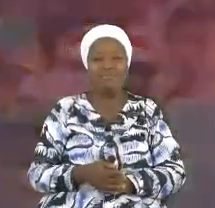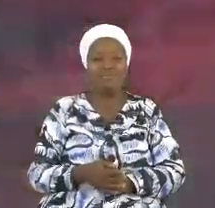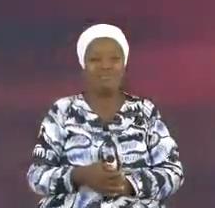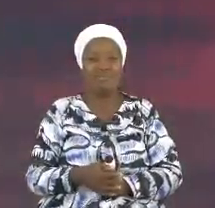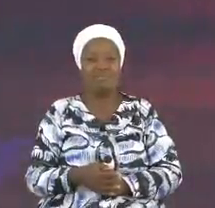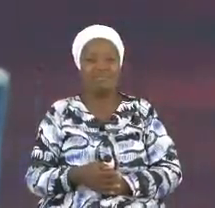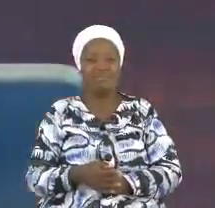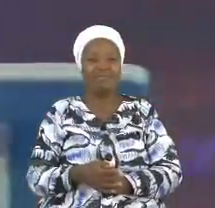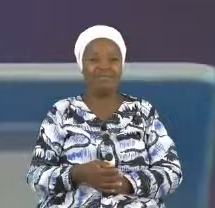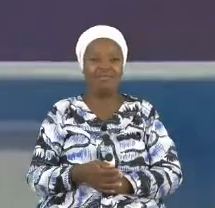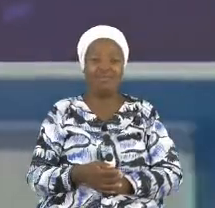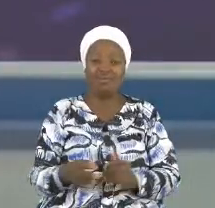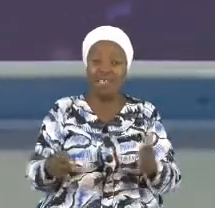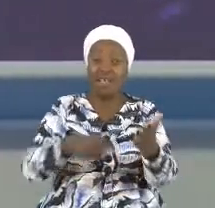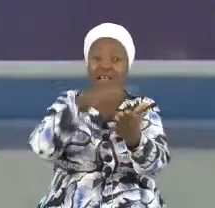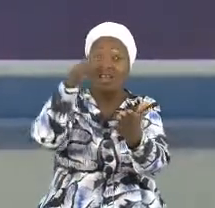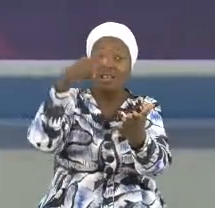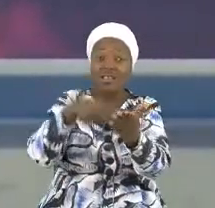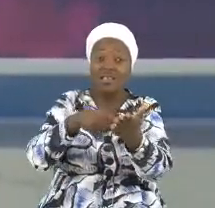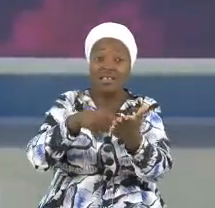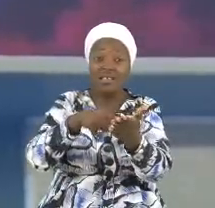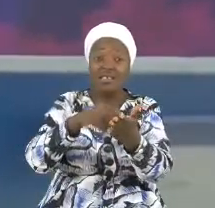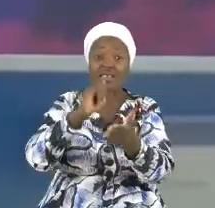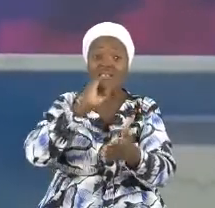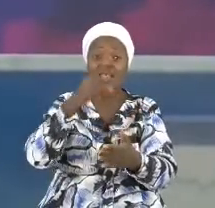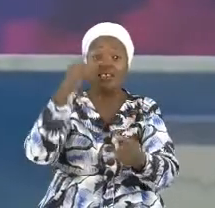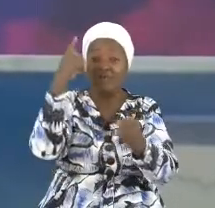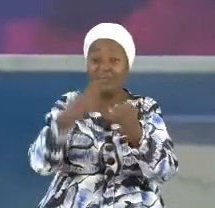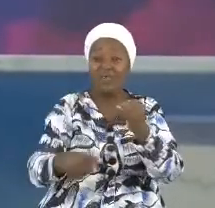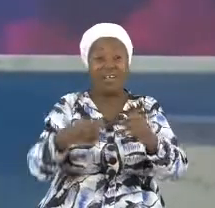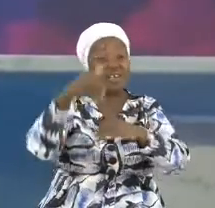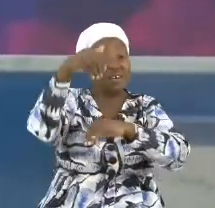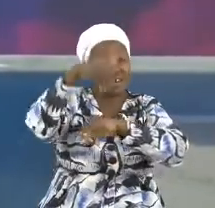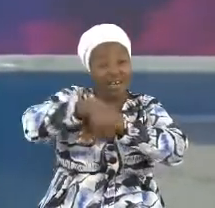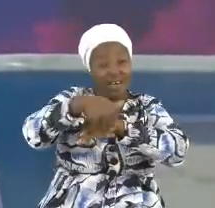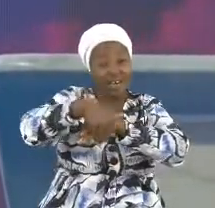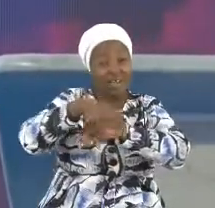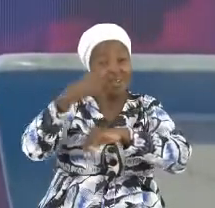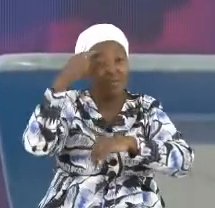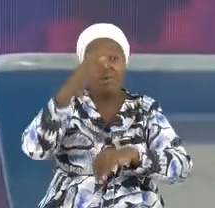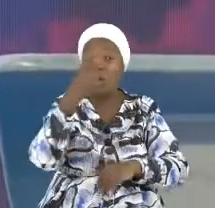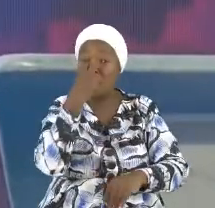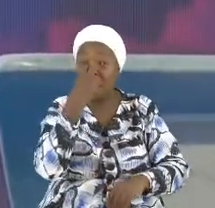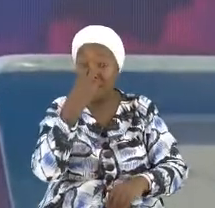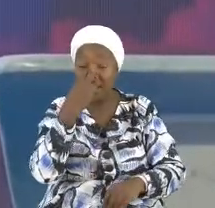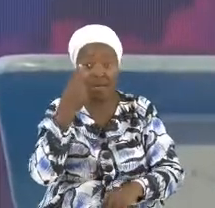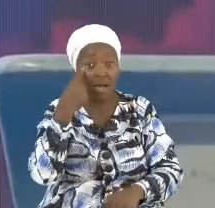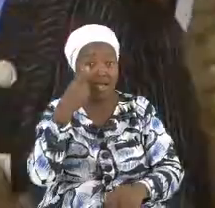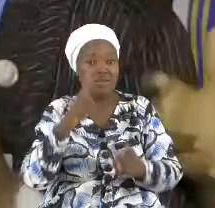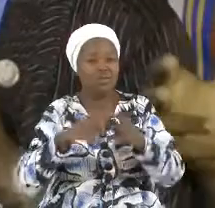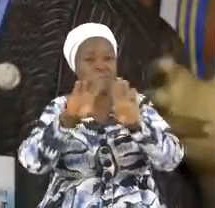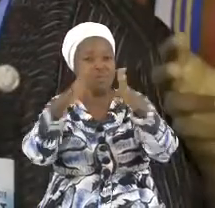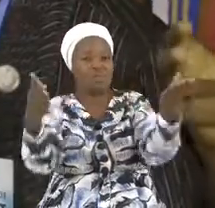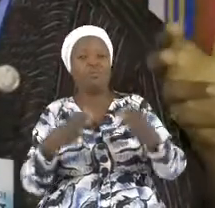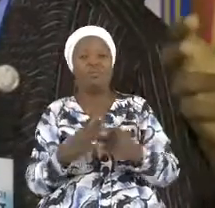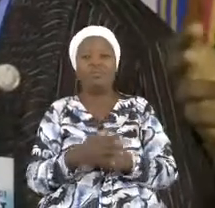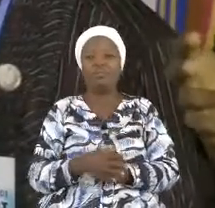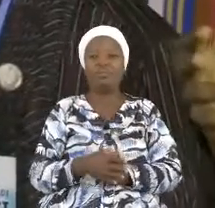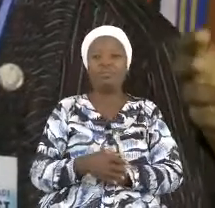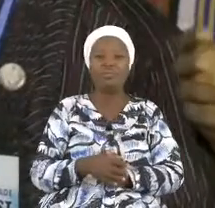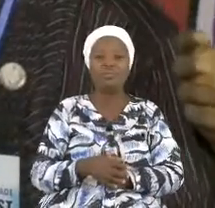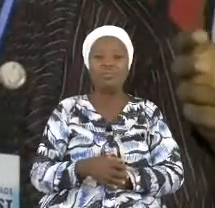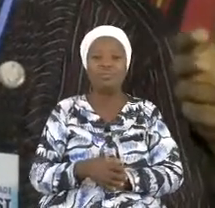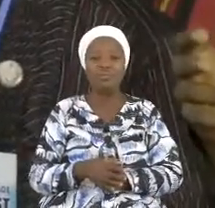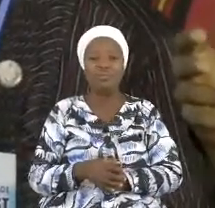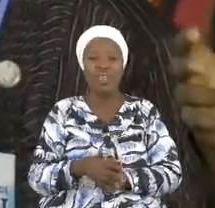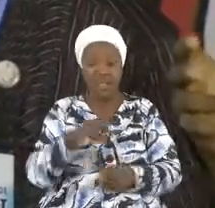This is the final night for your blind eyes to open, your lame